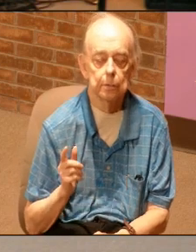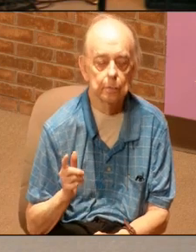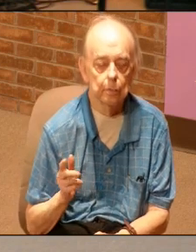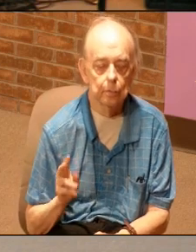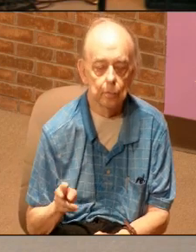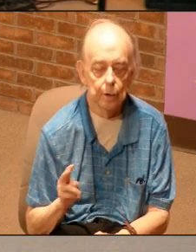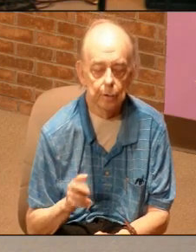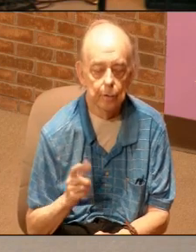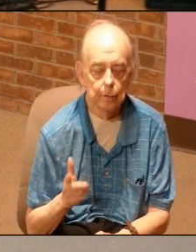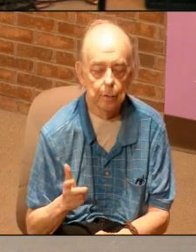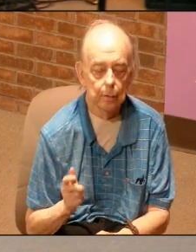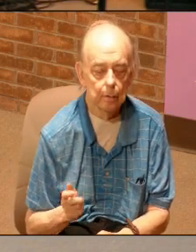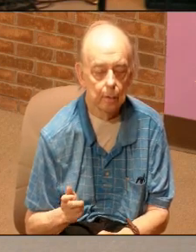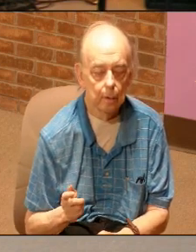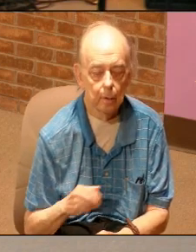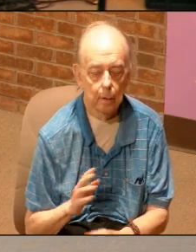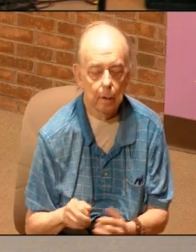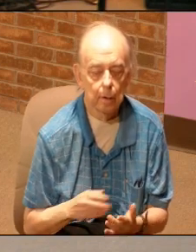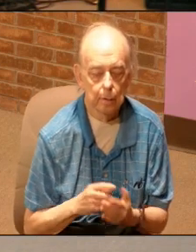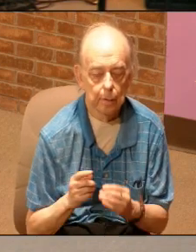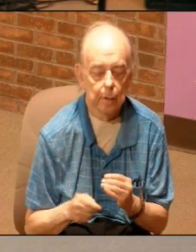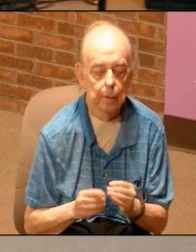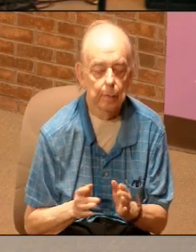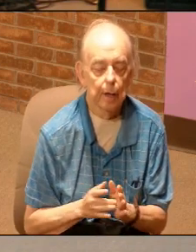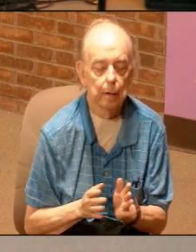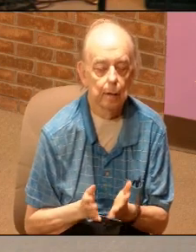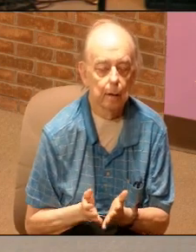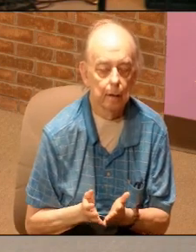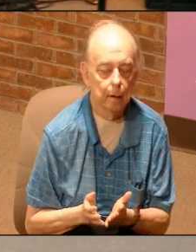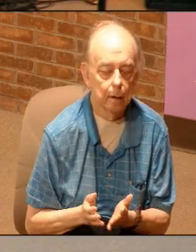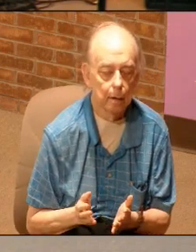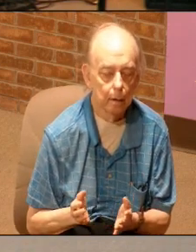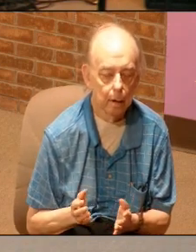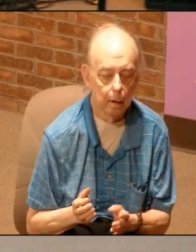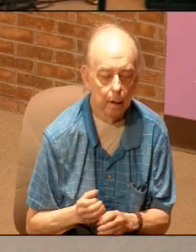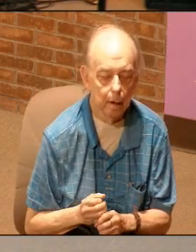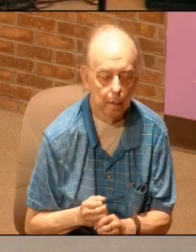22:21, if you want to go all the way to the end, you can get